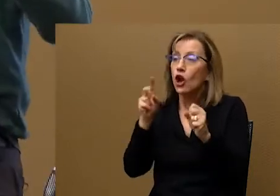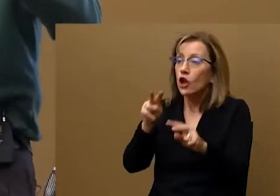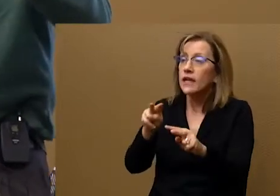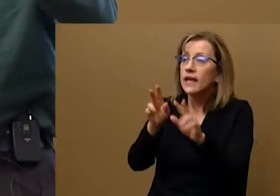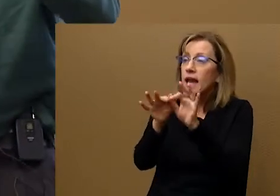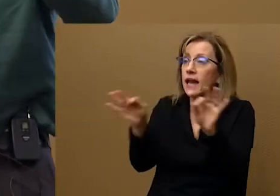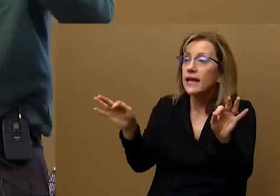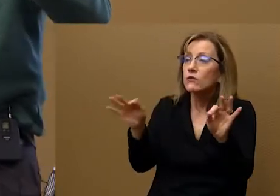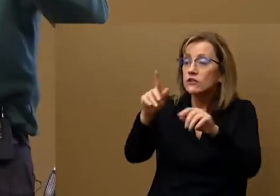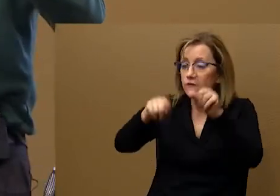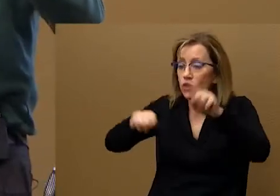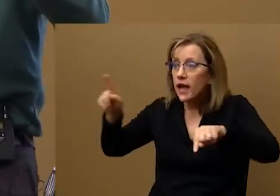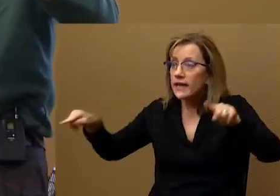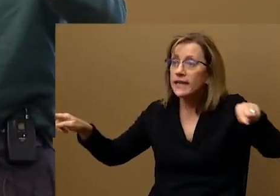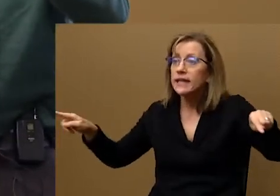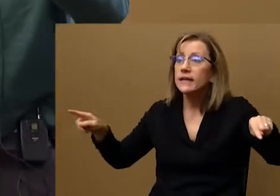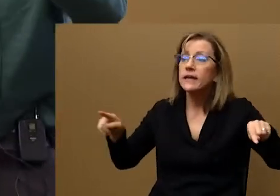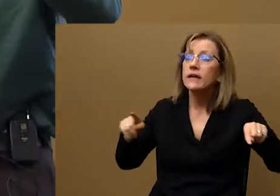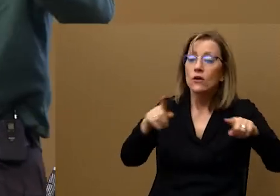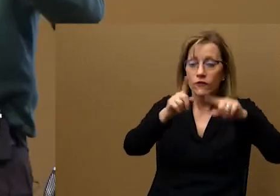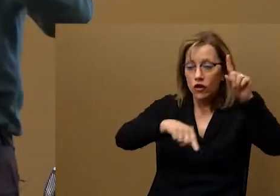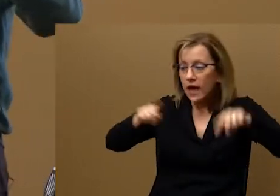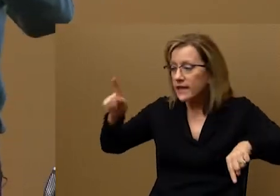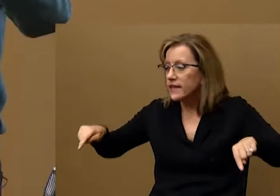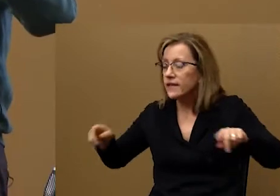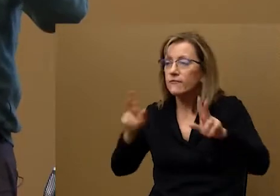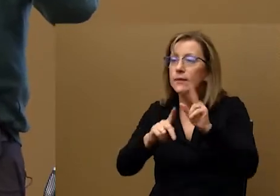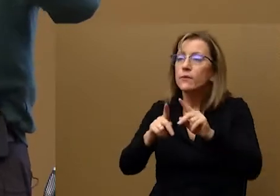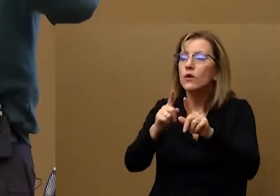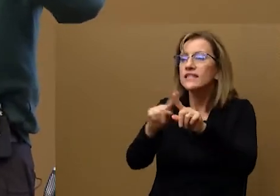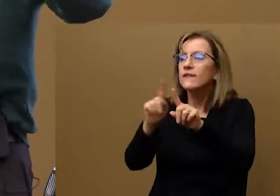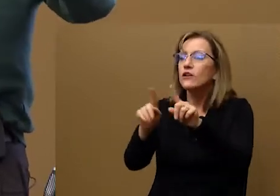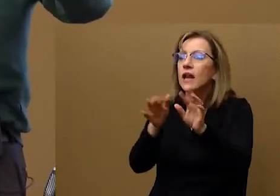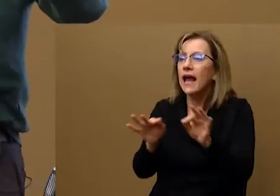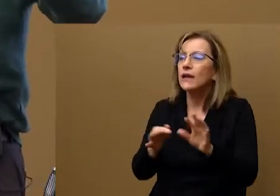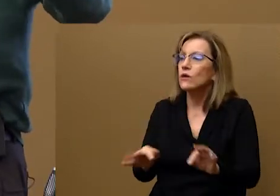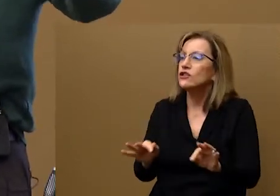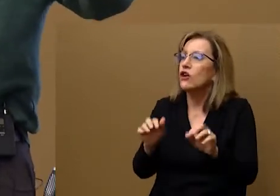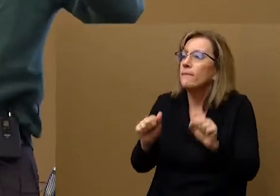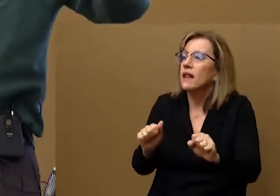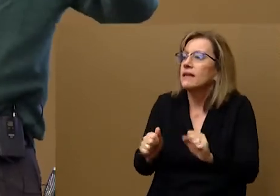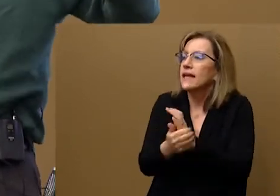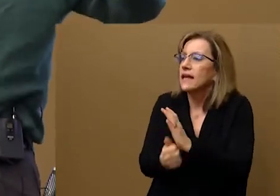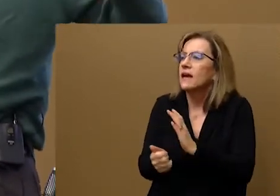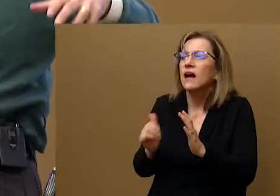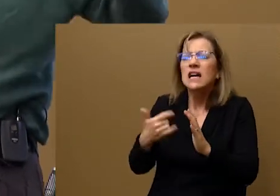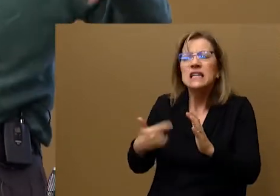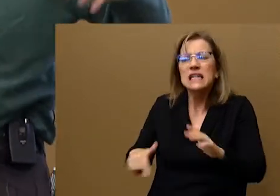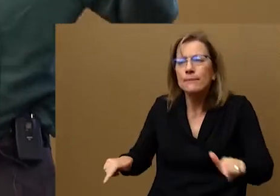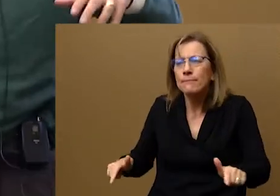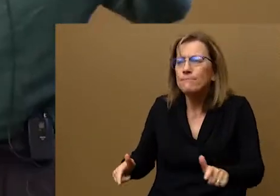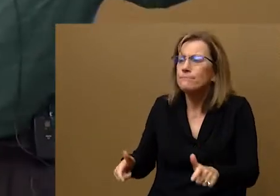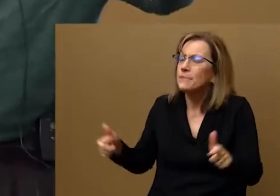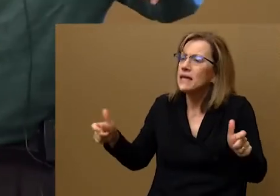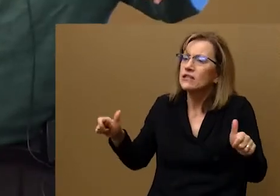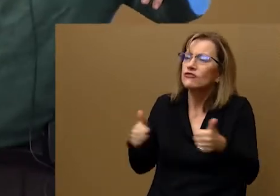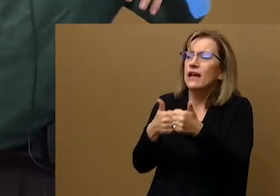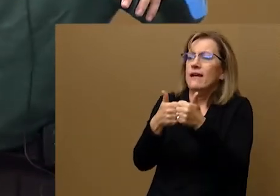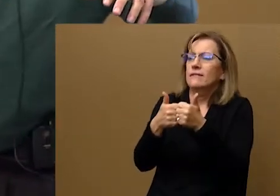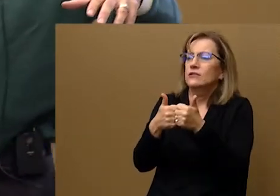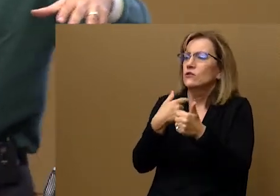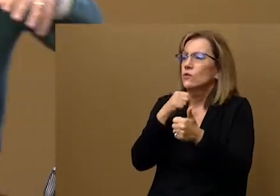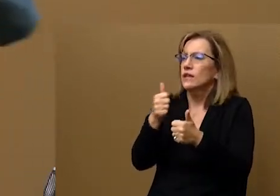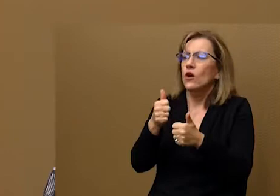language variety, competent signing with a variety of people with different language abilities, that is such a huge